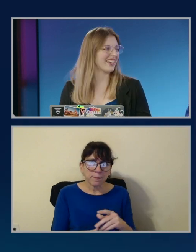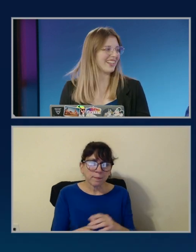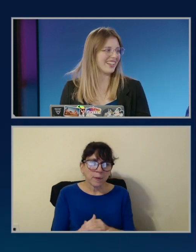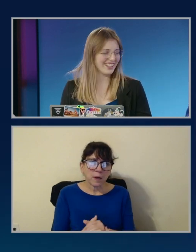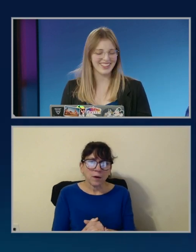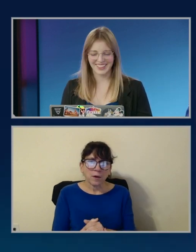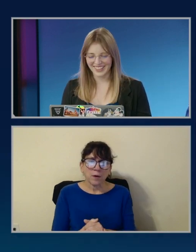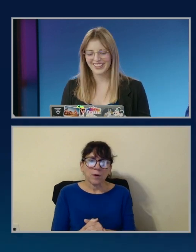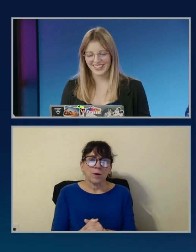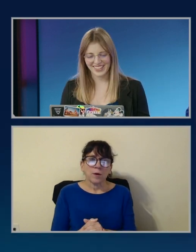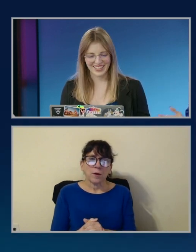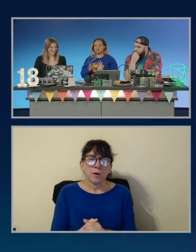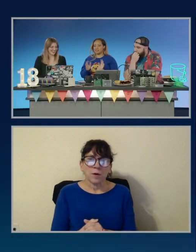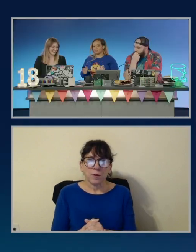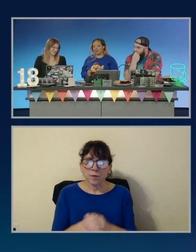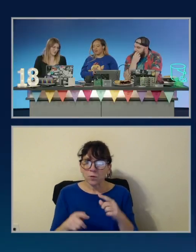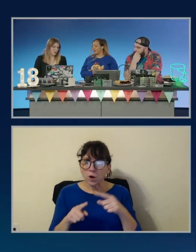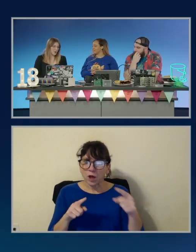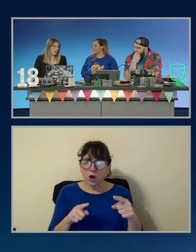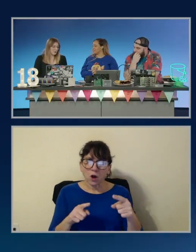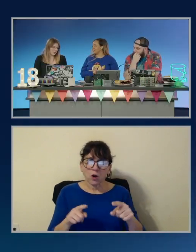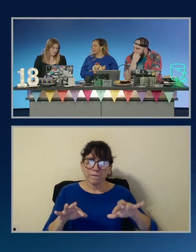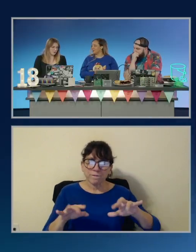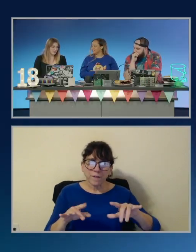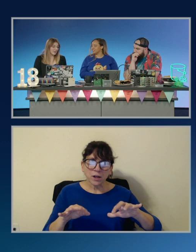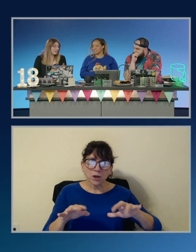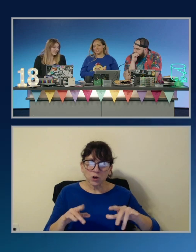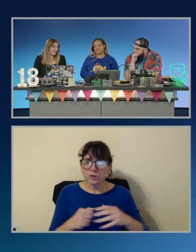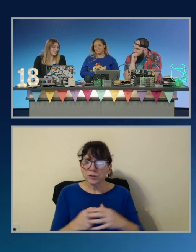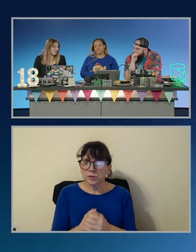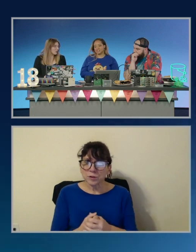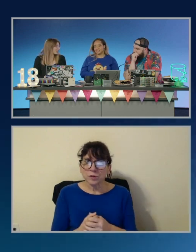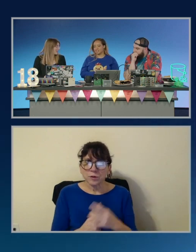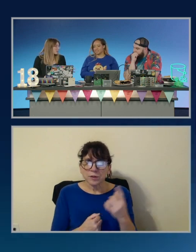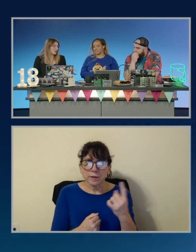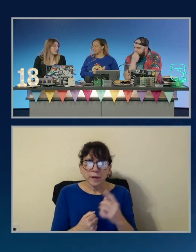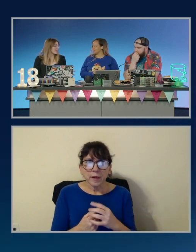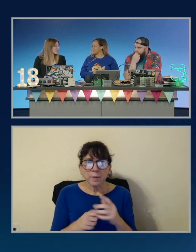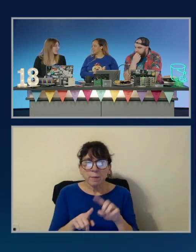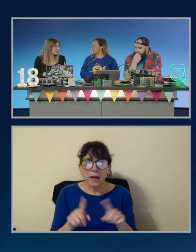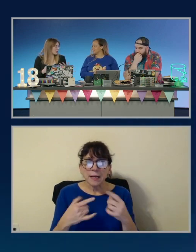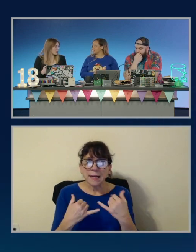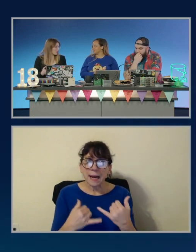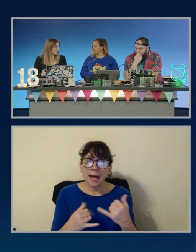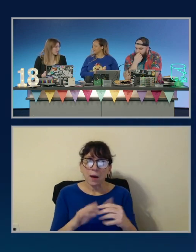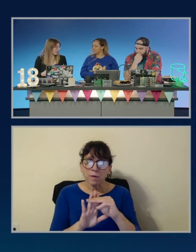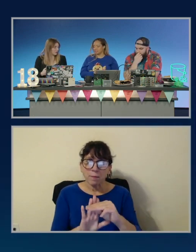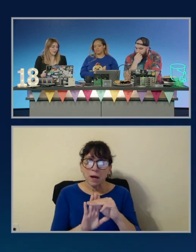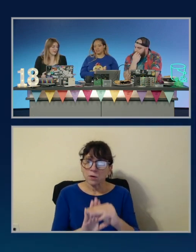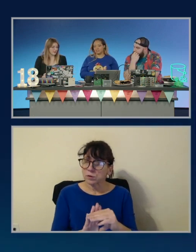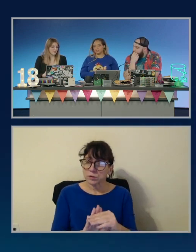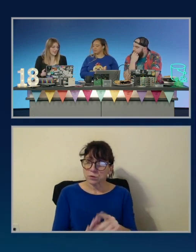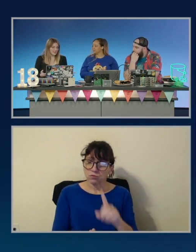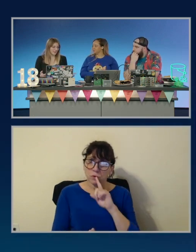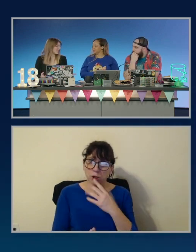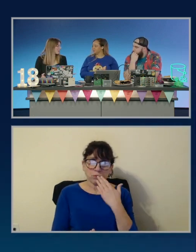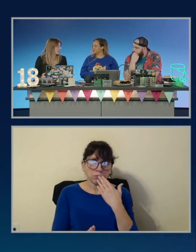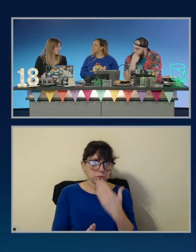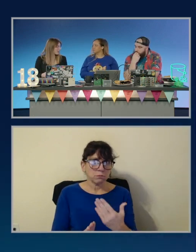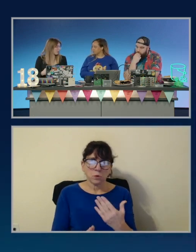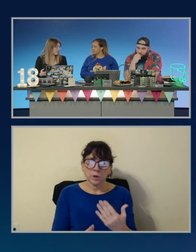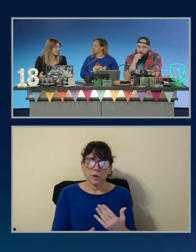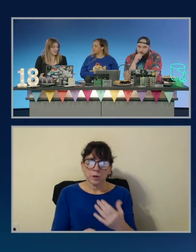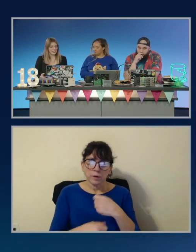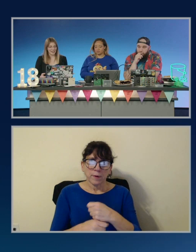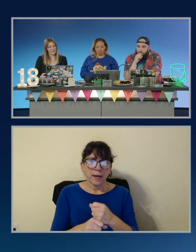fingers that are as Exactly. long as the arms Exactly. and legs and everything else. But now these models are actually so good. They create amazing